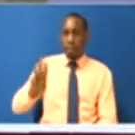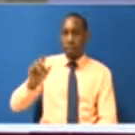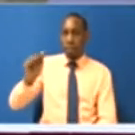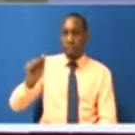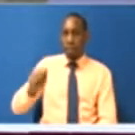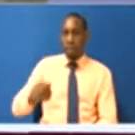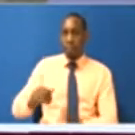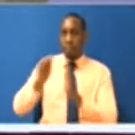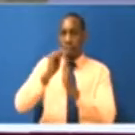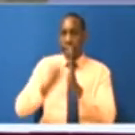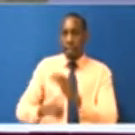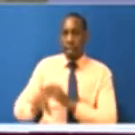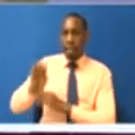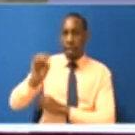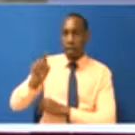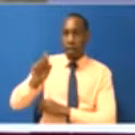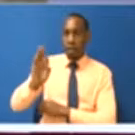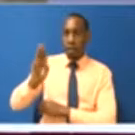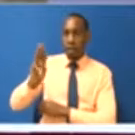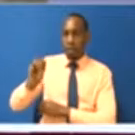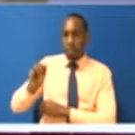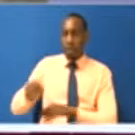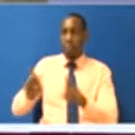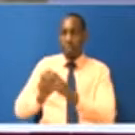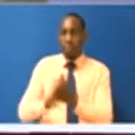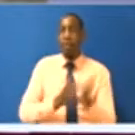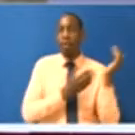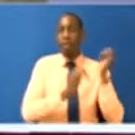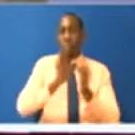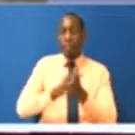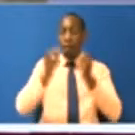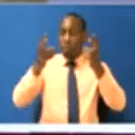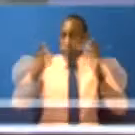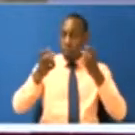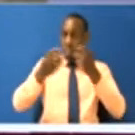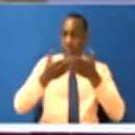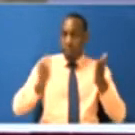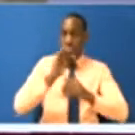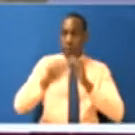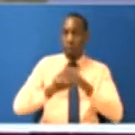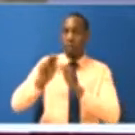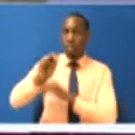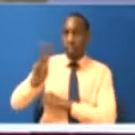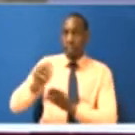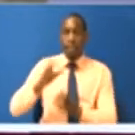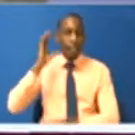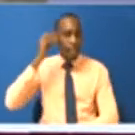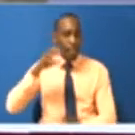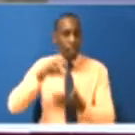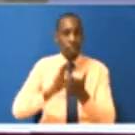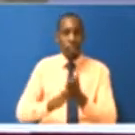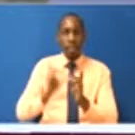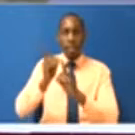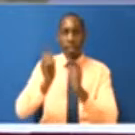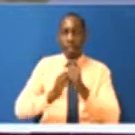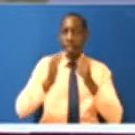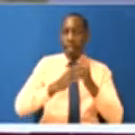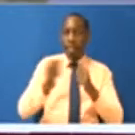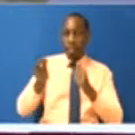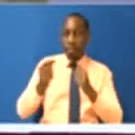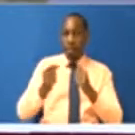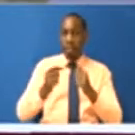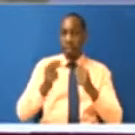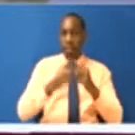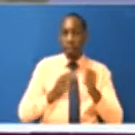oxfam as well we look forward to having you tune in across all tv and radio stations on the 19th of this